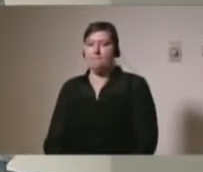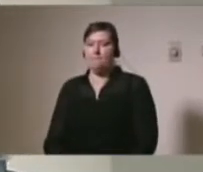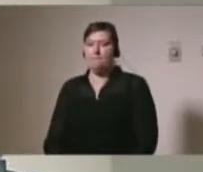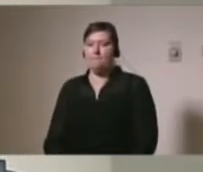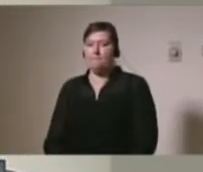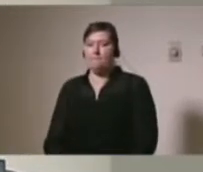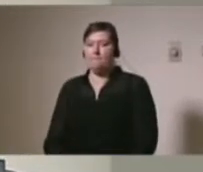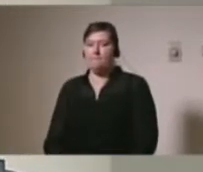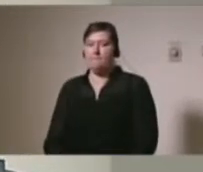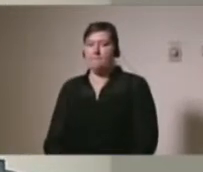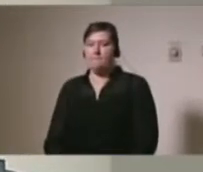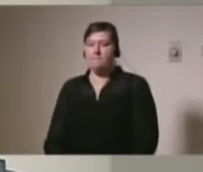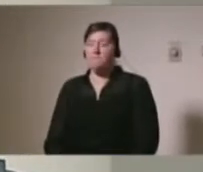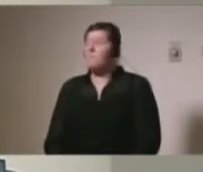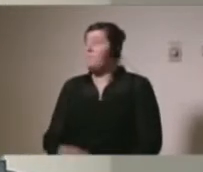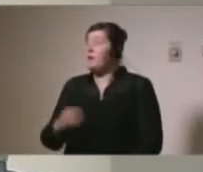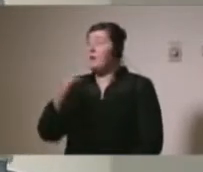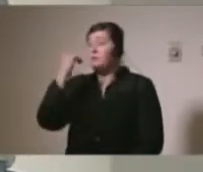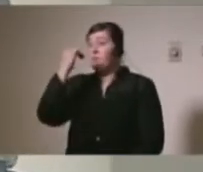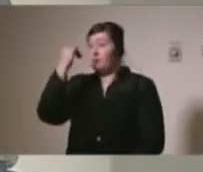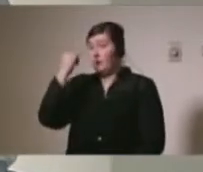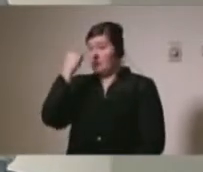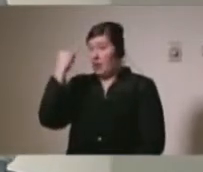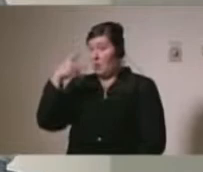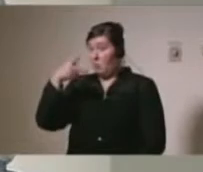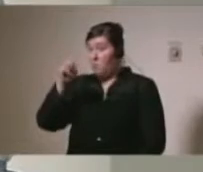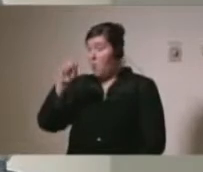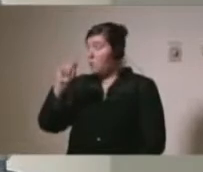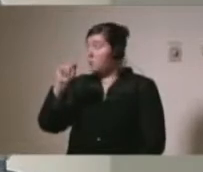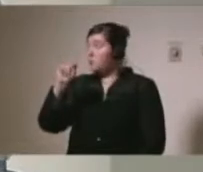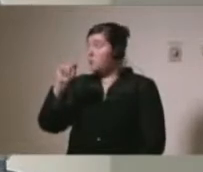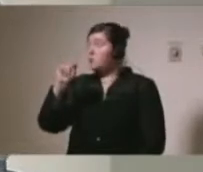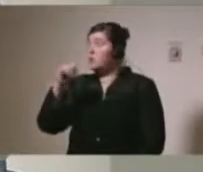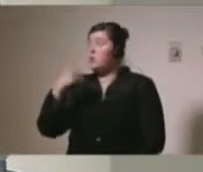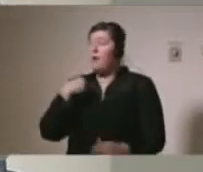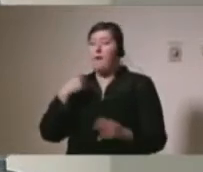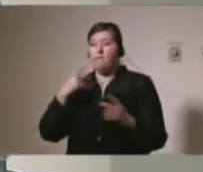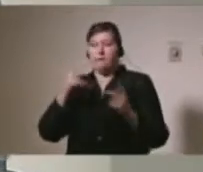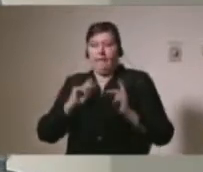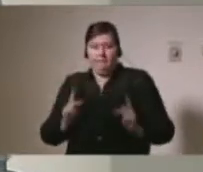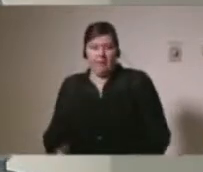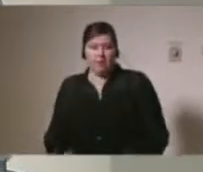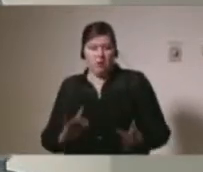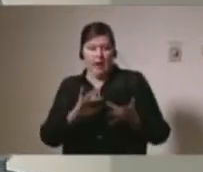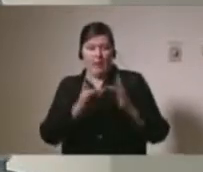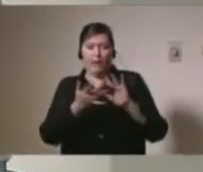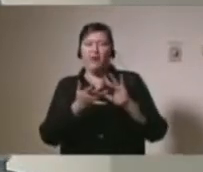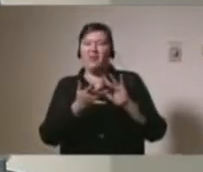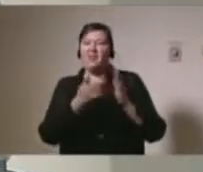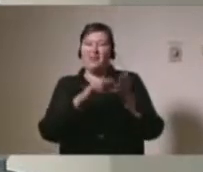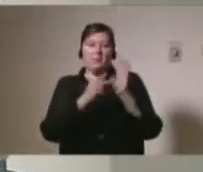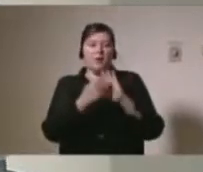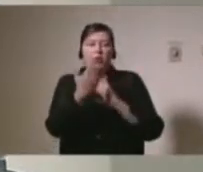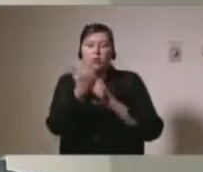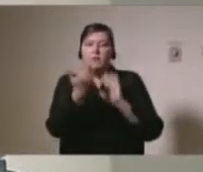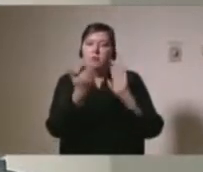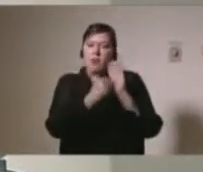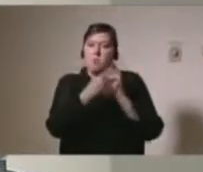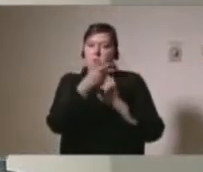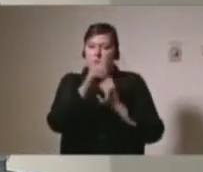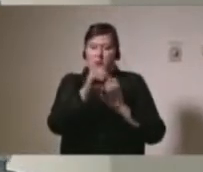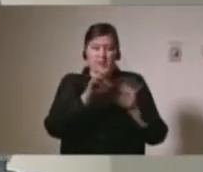Italian Post is a large infrastructure. We have the physical network made up of 13,000 post